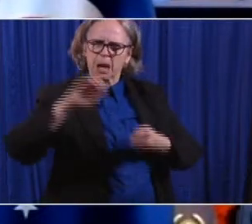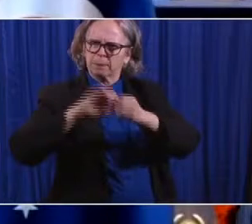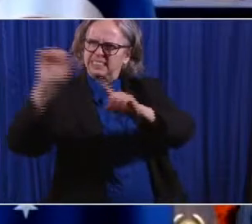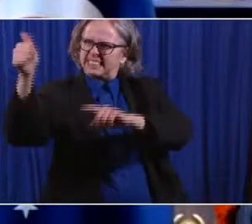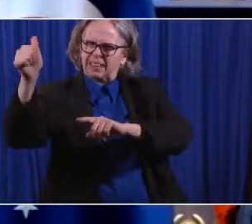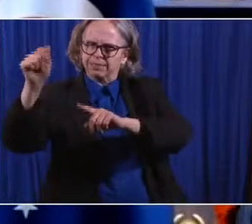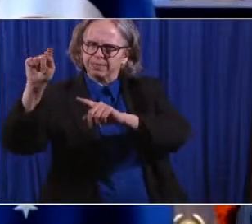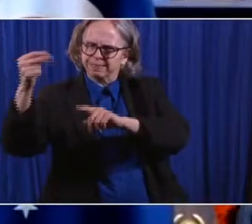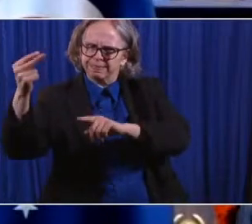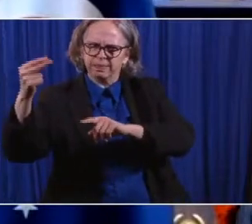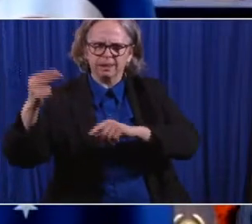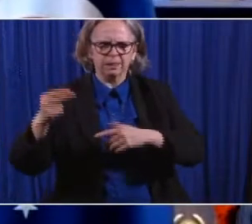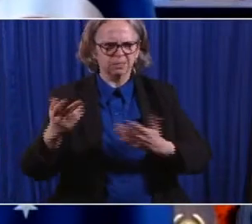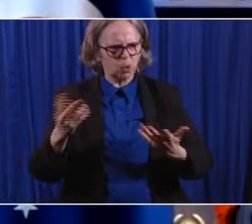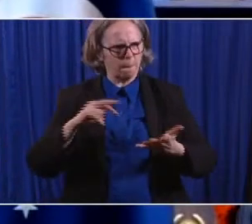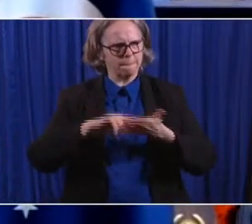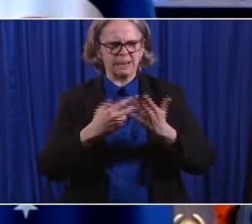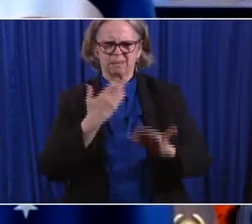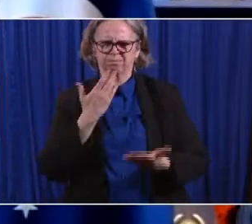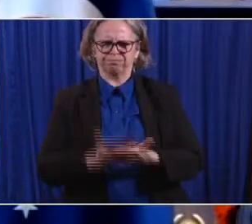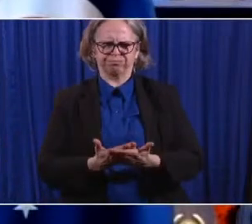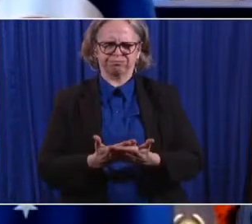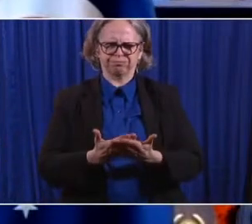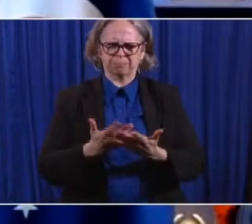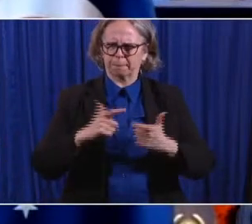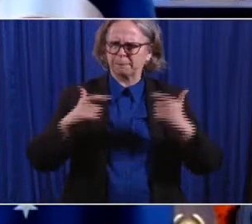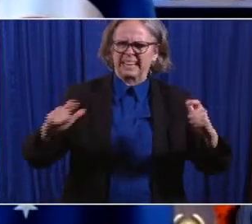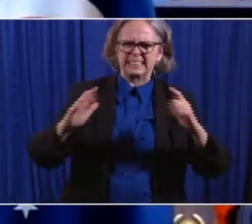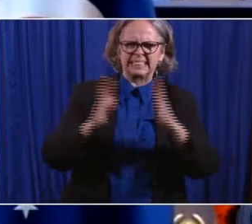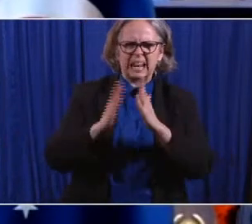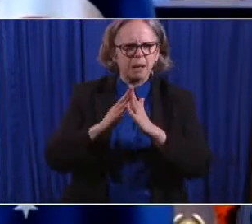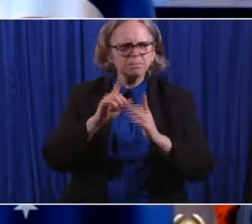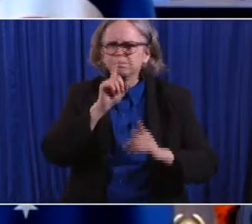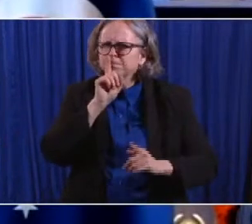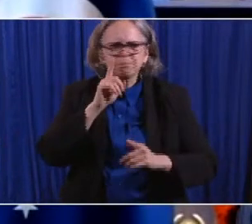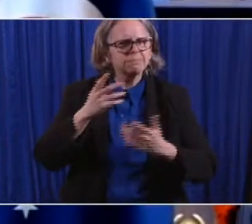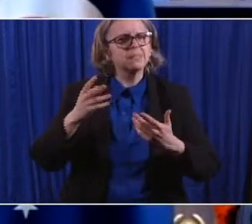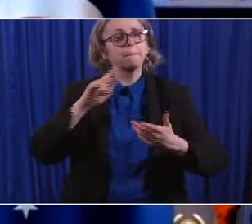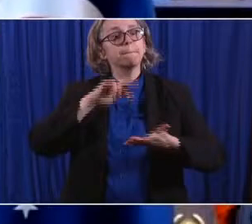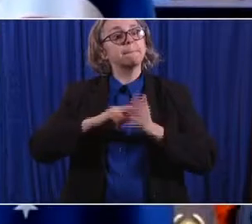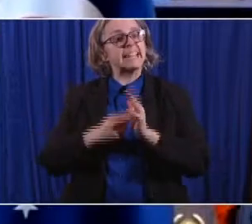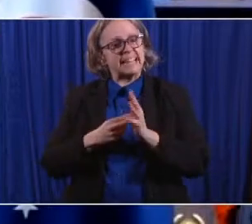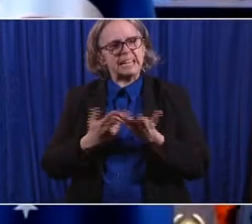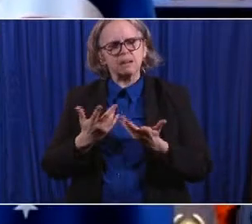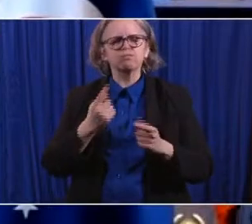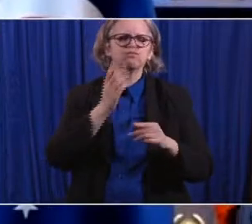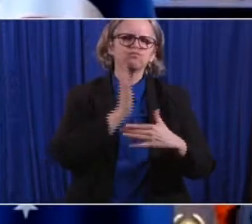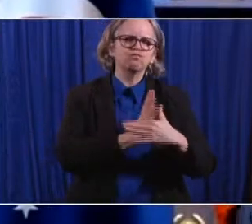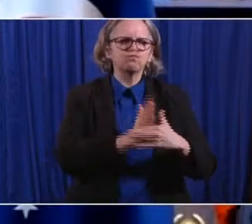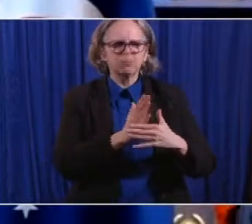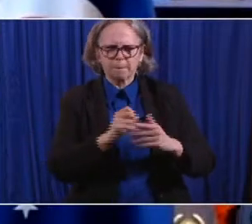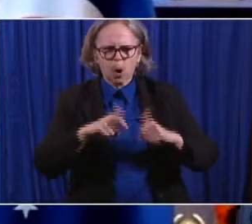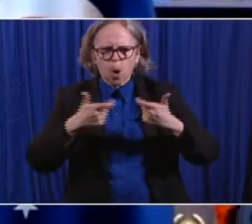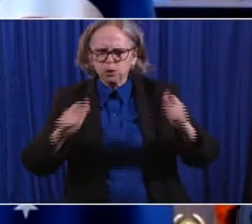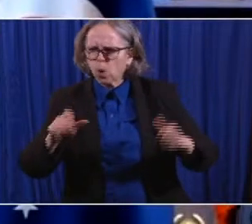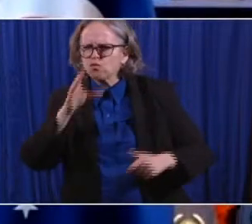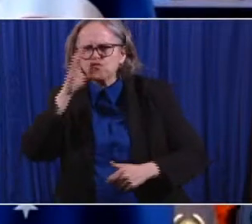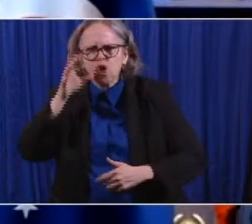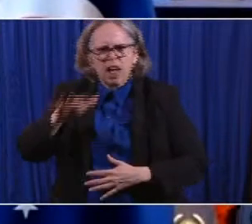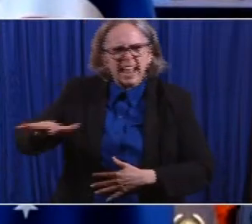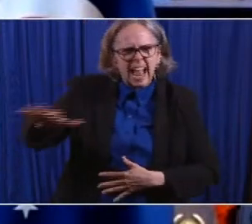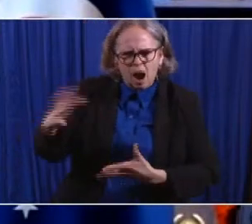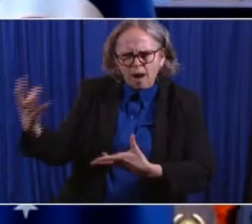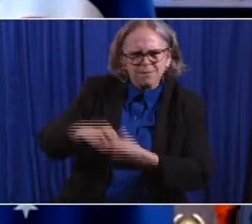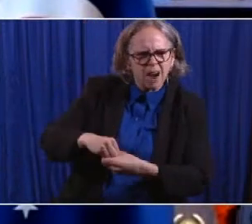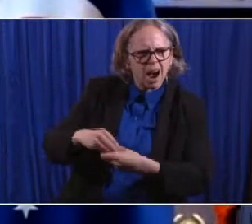the big areas of the state. It was in our medium-sized cities, and it was in our rural communities that we got deals